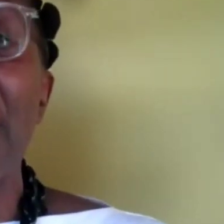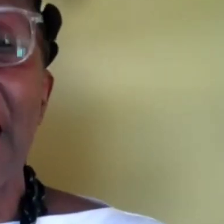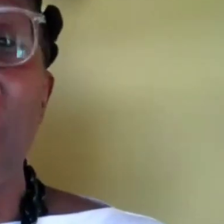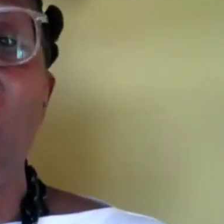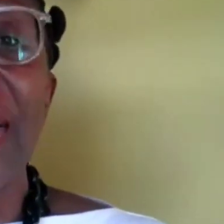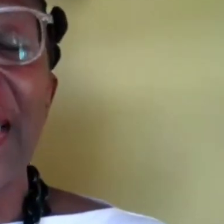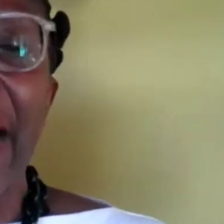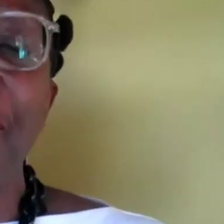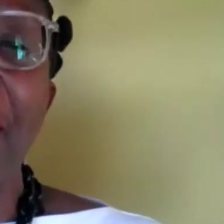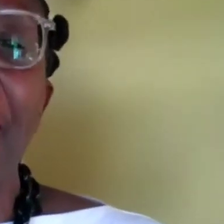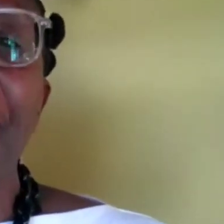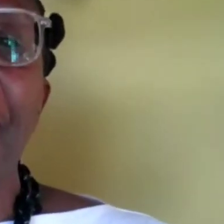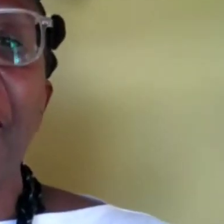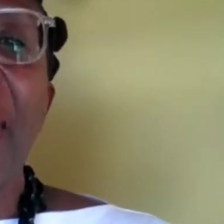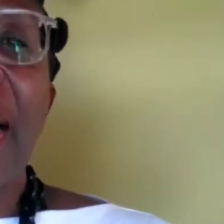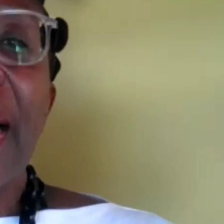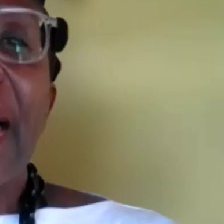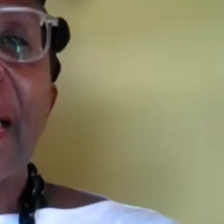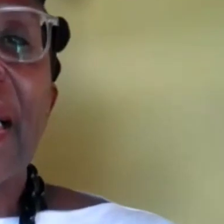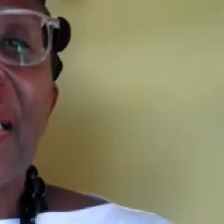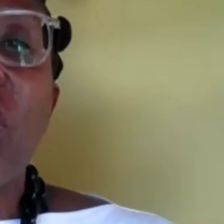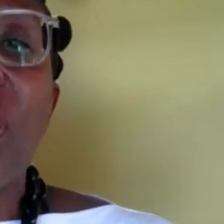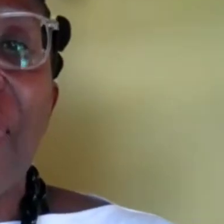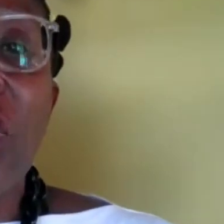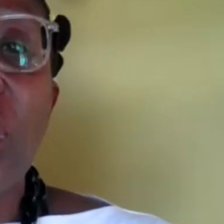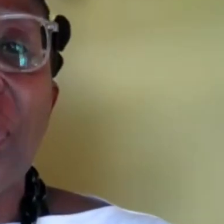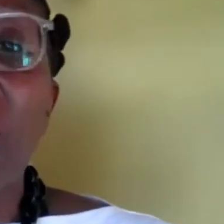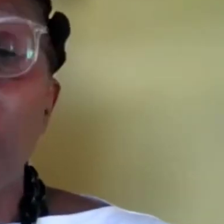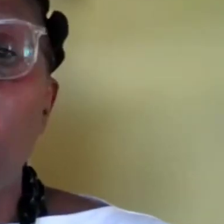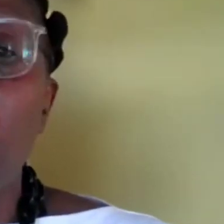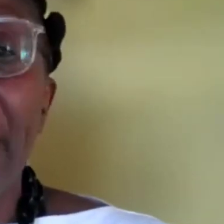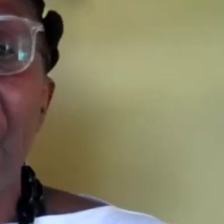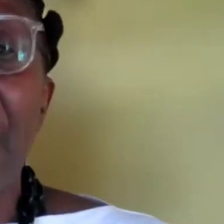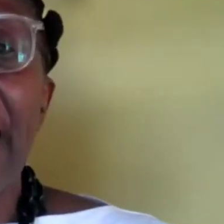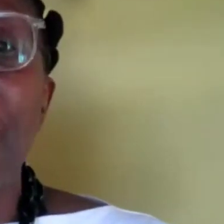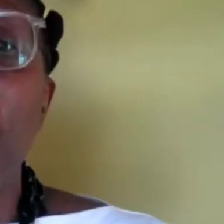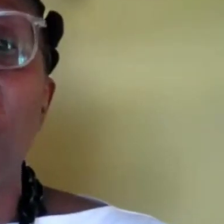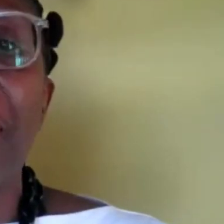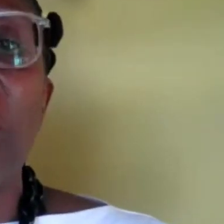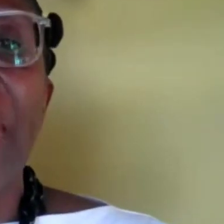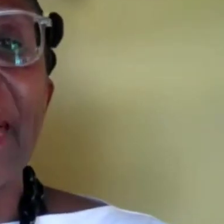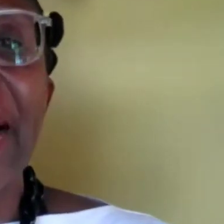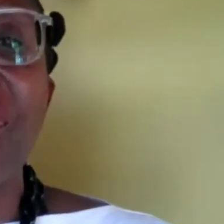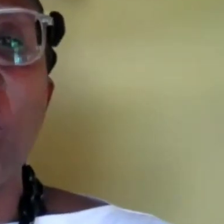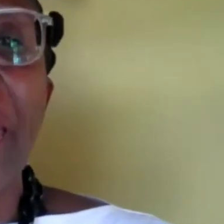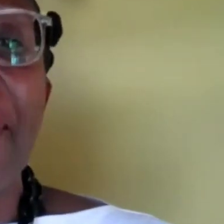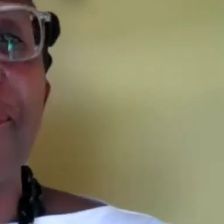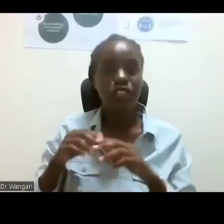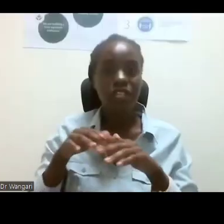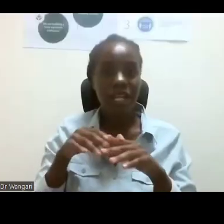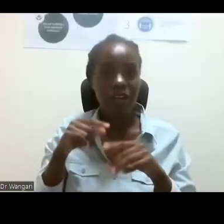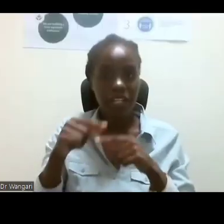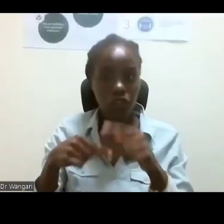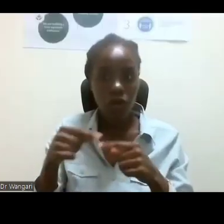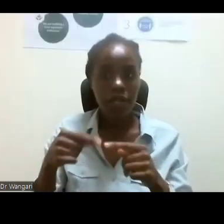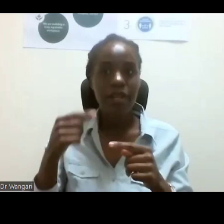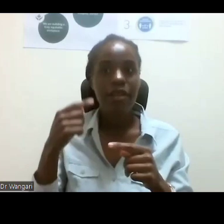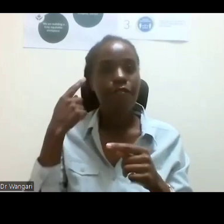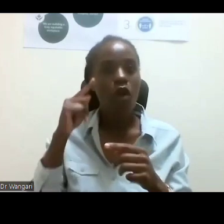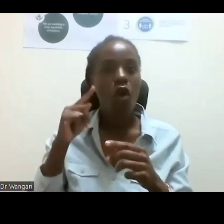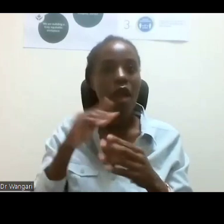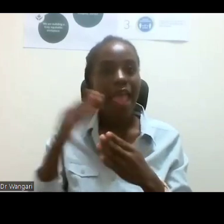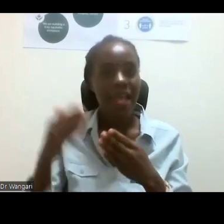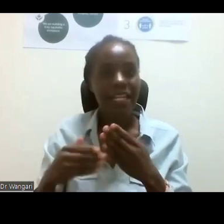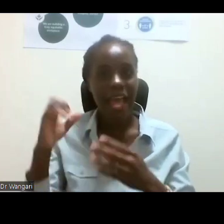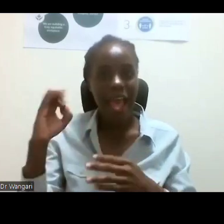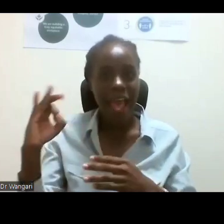why this discussion is timely. The Girl Generation Support to the Africa-led movement to end FGM, also known